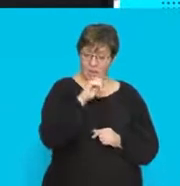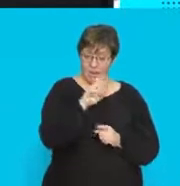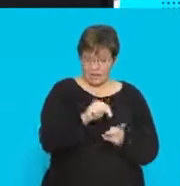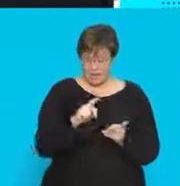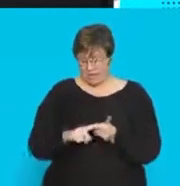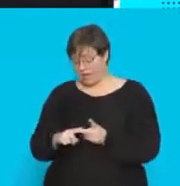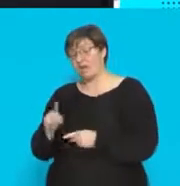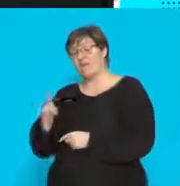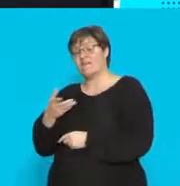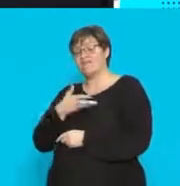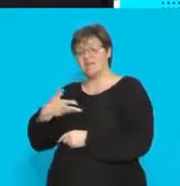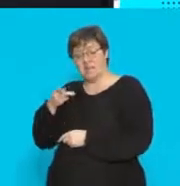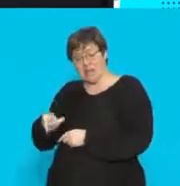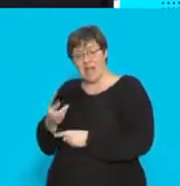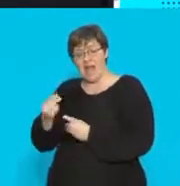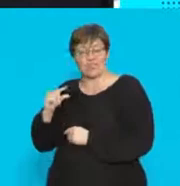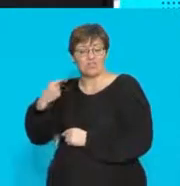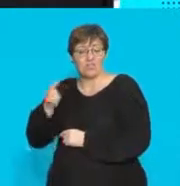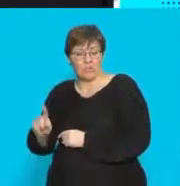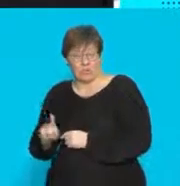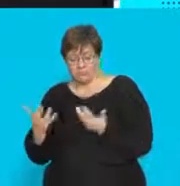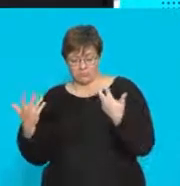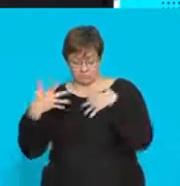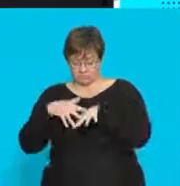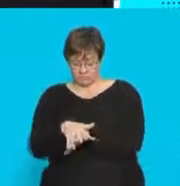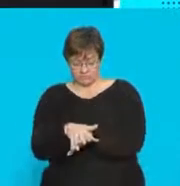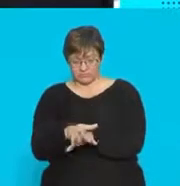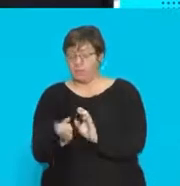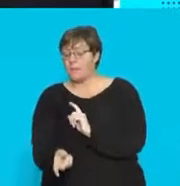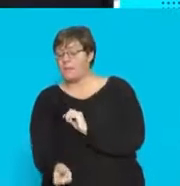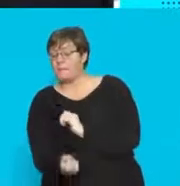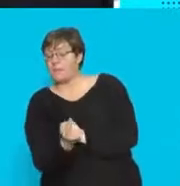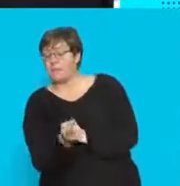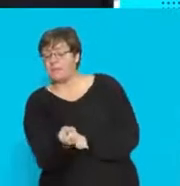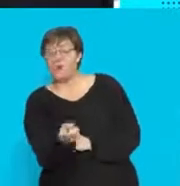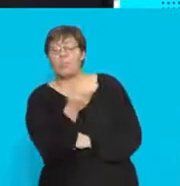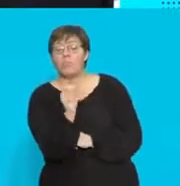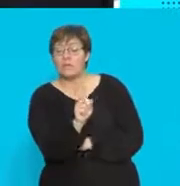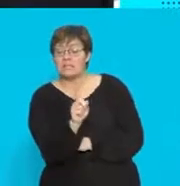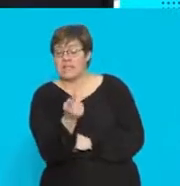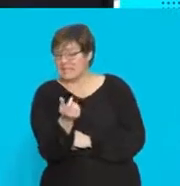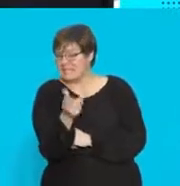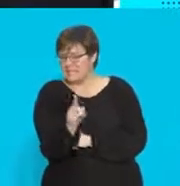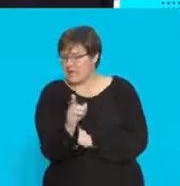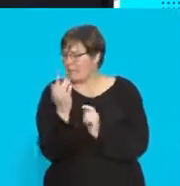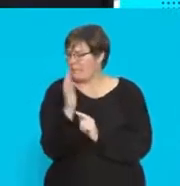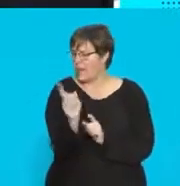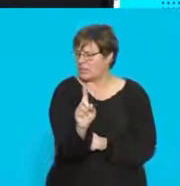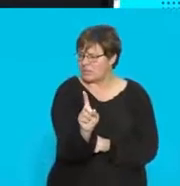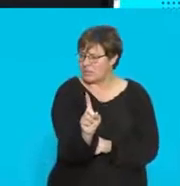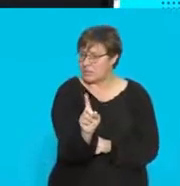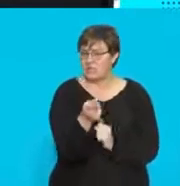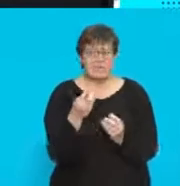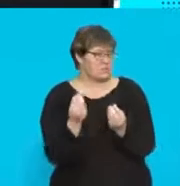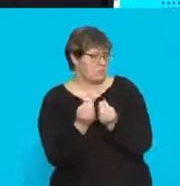in the female. And when those two fertilize, what is going to come out in the seed? What is the plant? Is there something